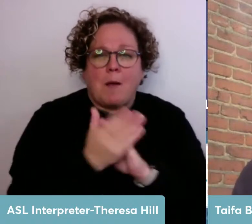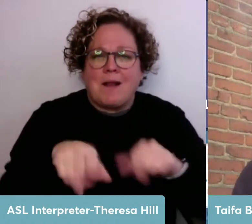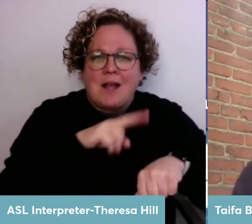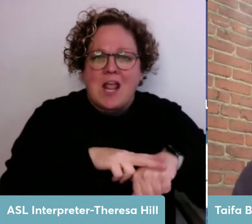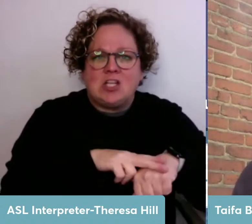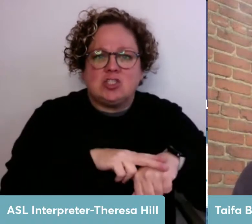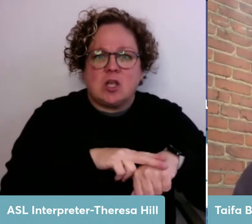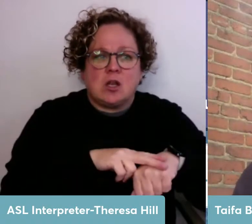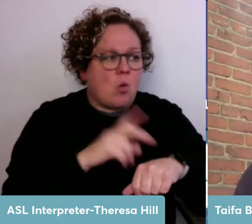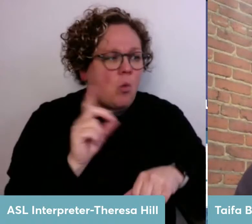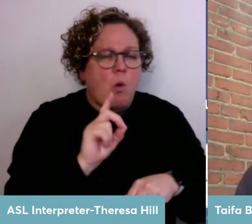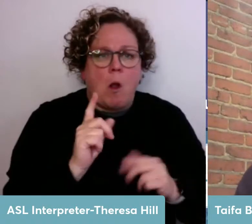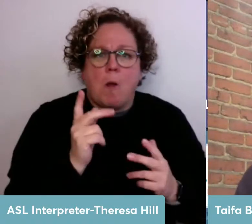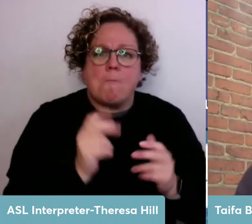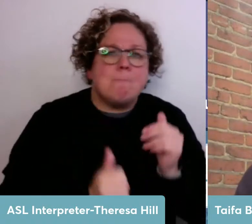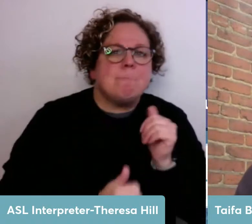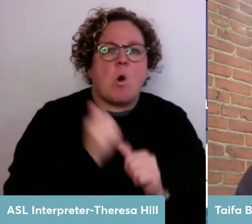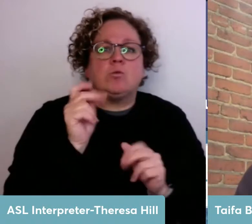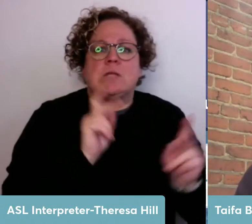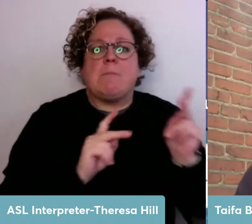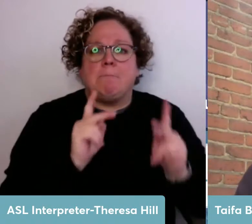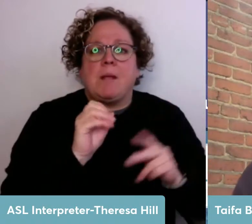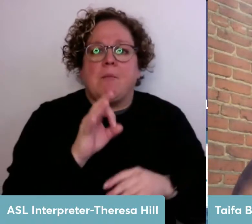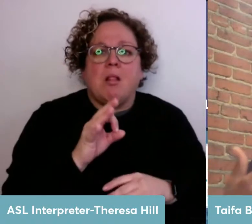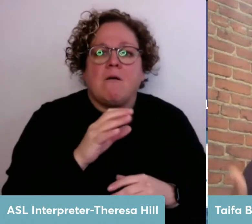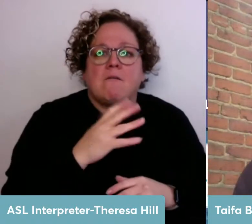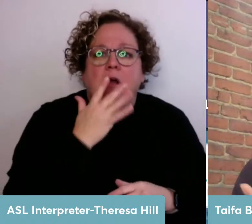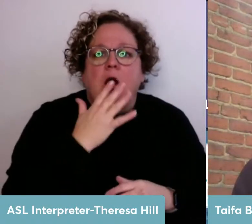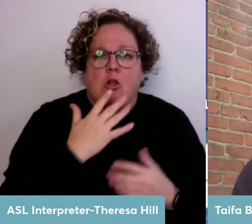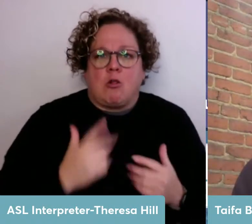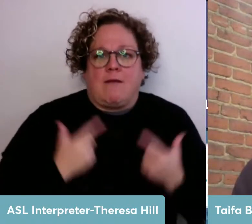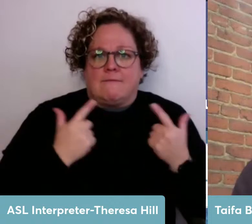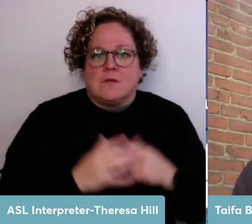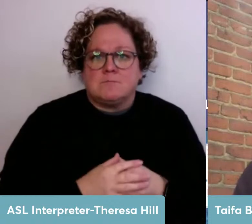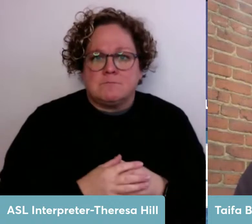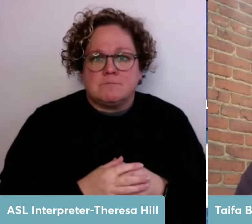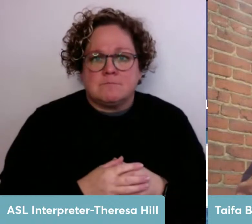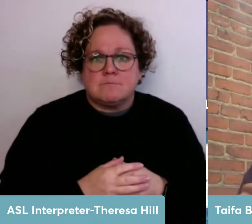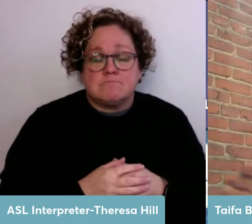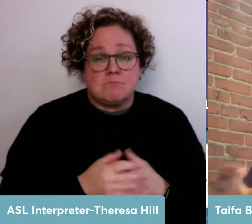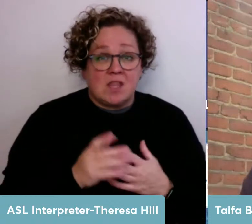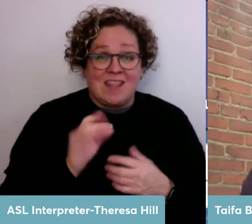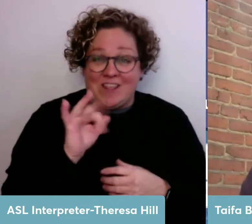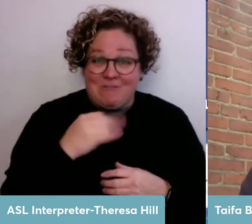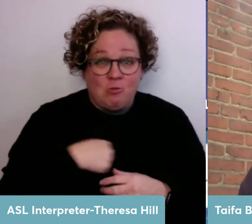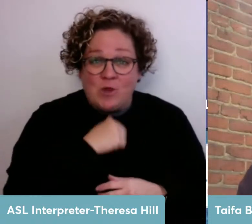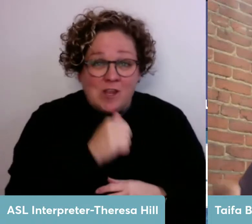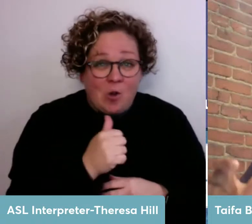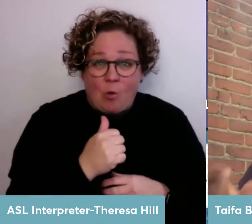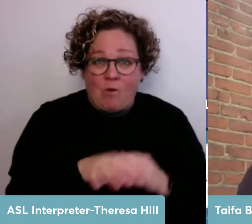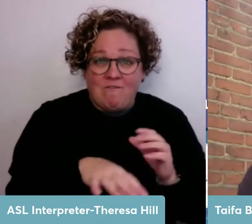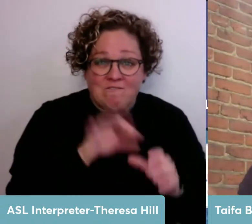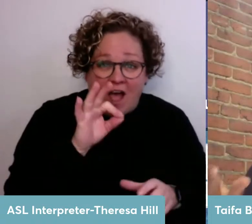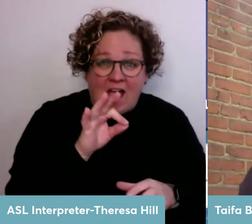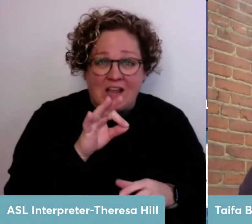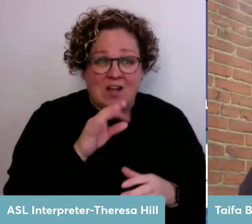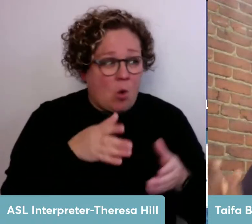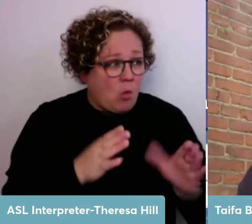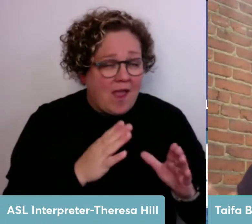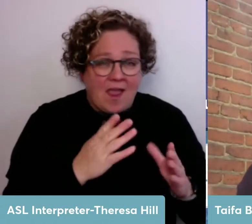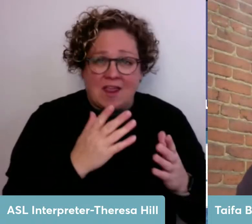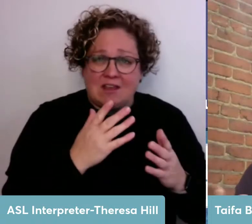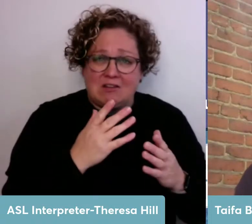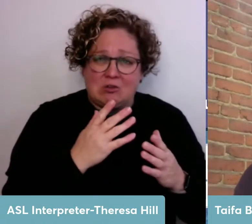is a majority people of color. And if we don't find a way to fundamentally shift